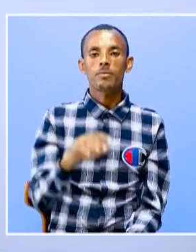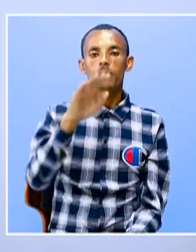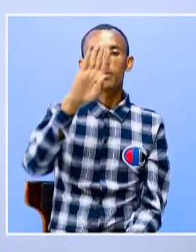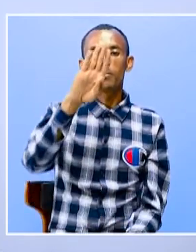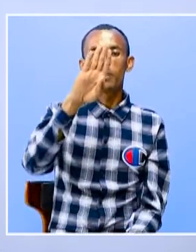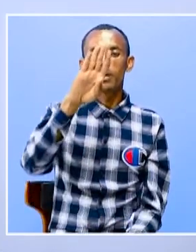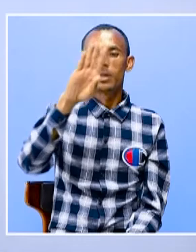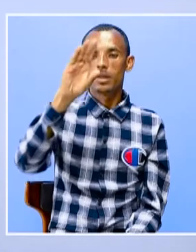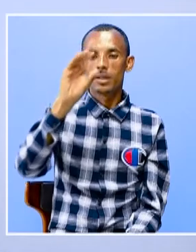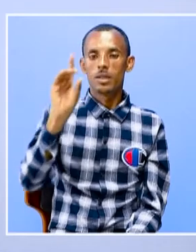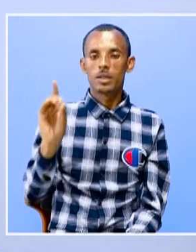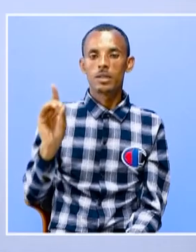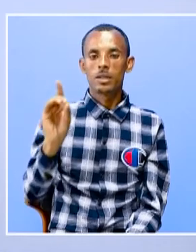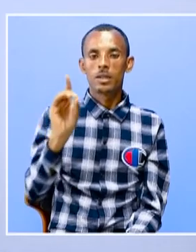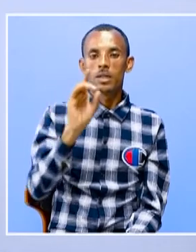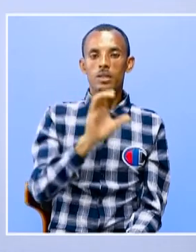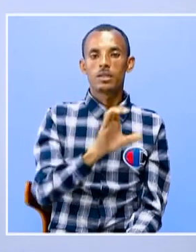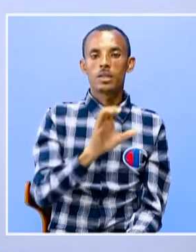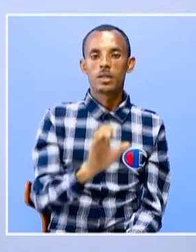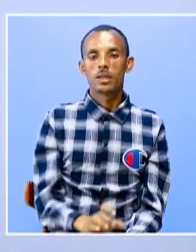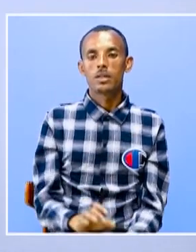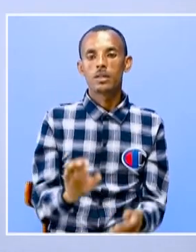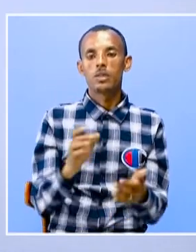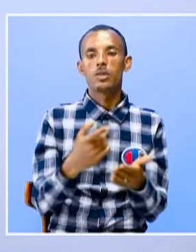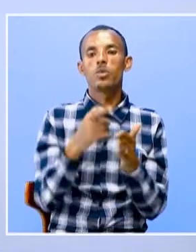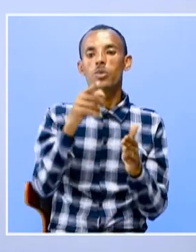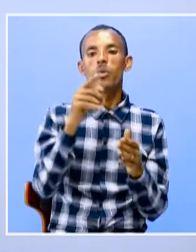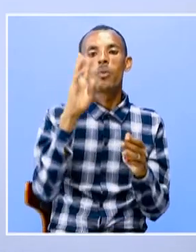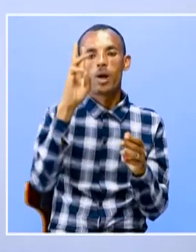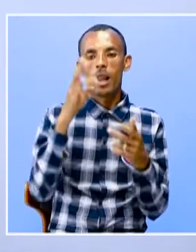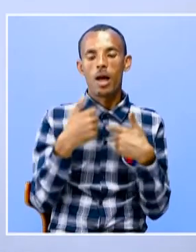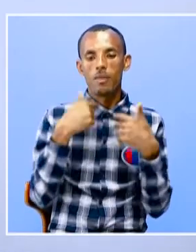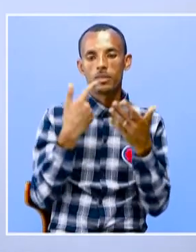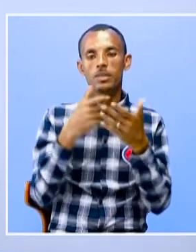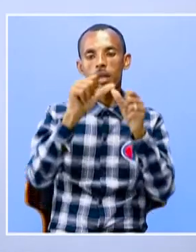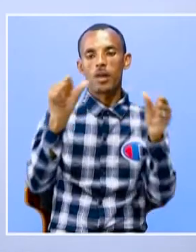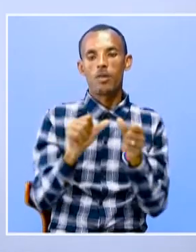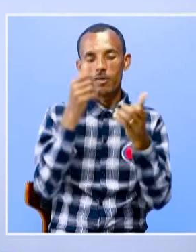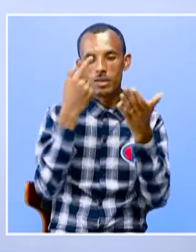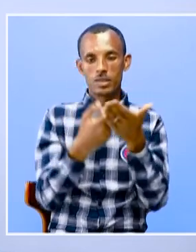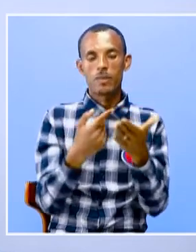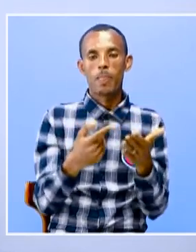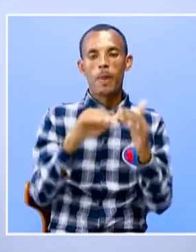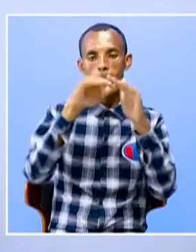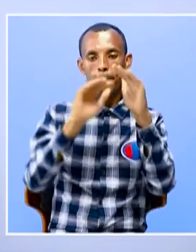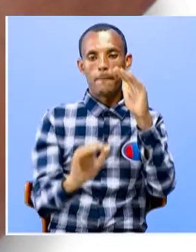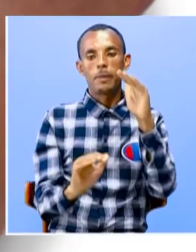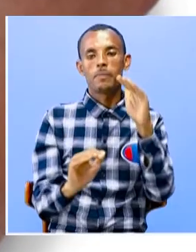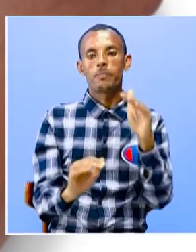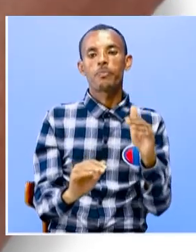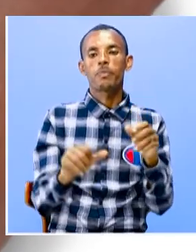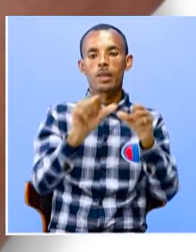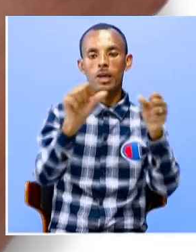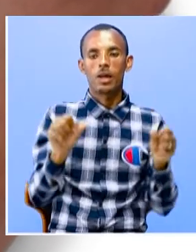BDC. From the total triangle, if you subtract this one, you will have the area of this. Therefore, minus